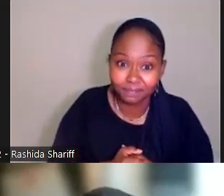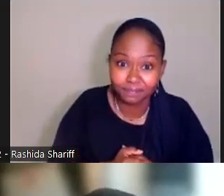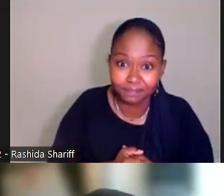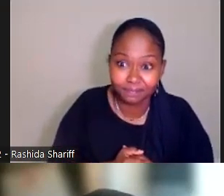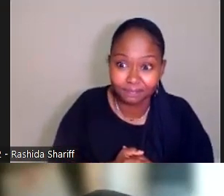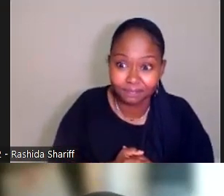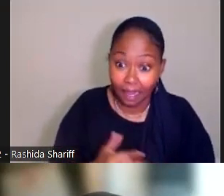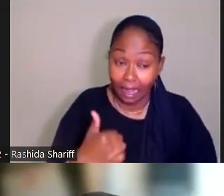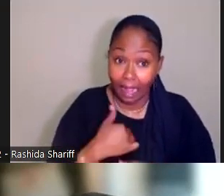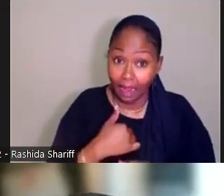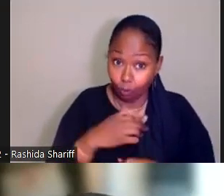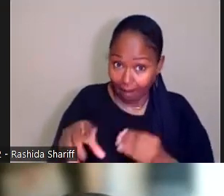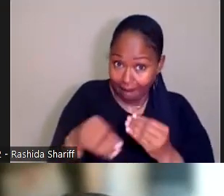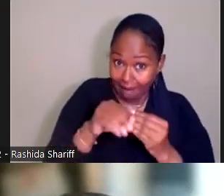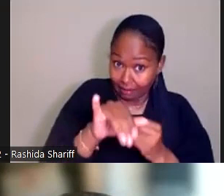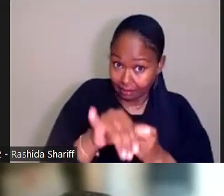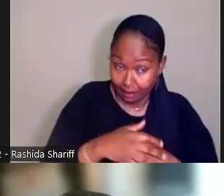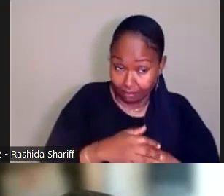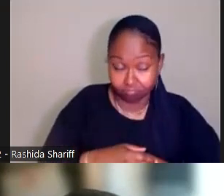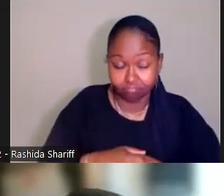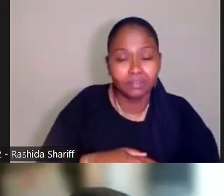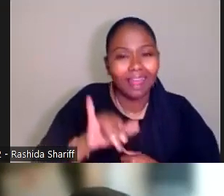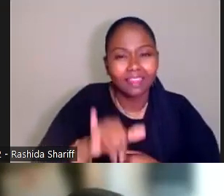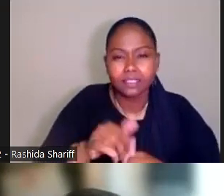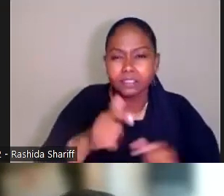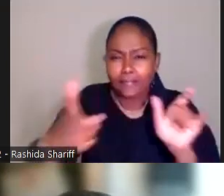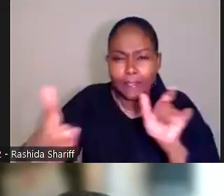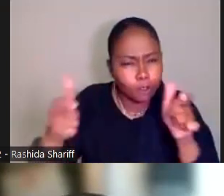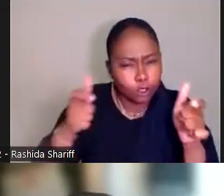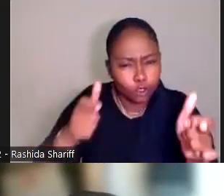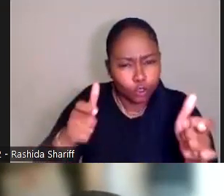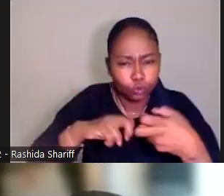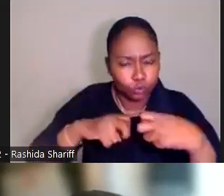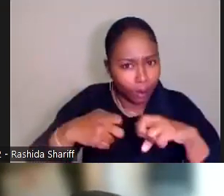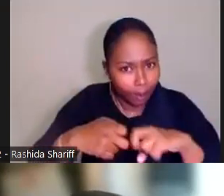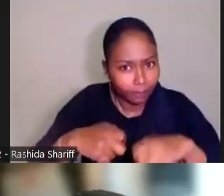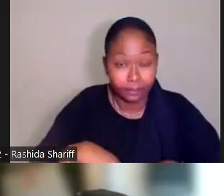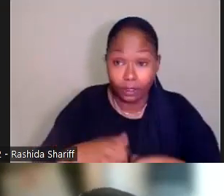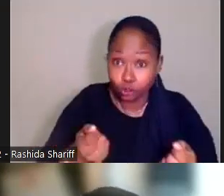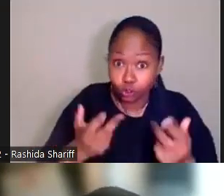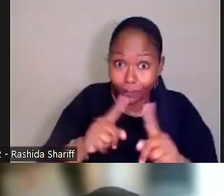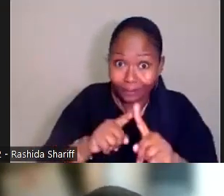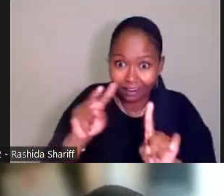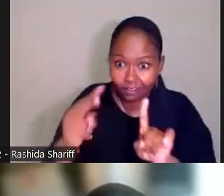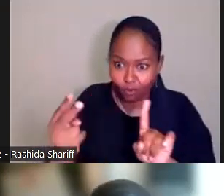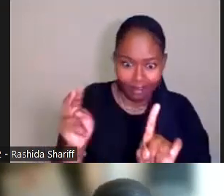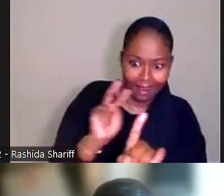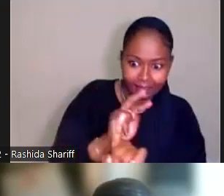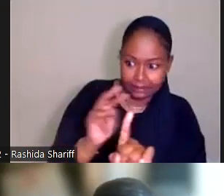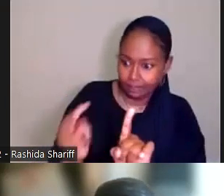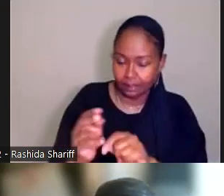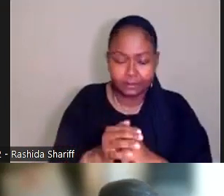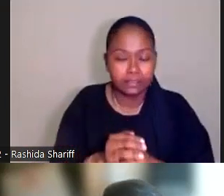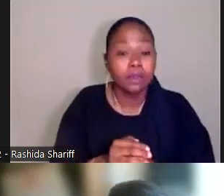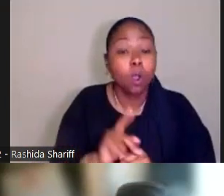Well, I would just add to that that this is a huge problem, and it's so many different aspects of it. One of the